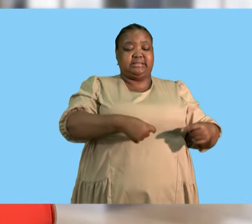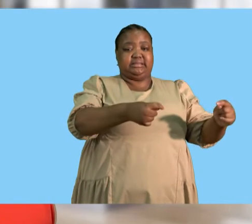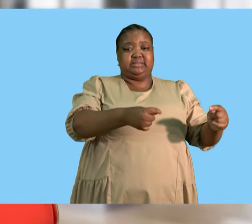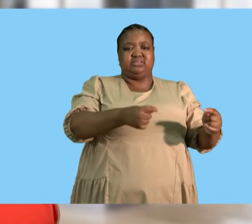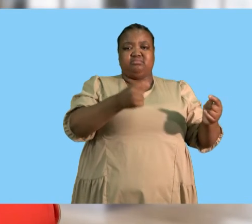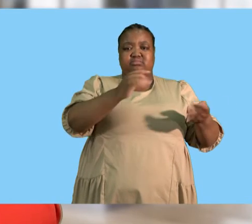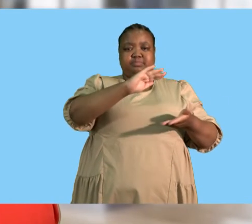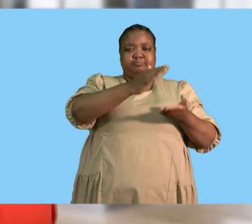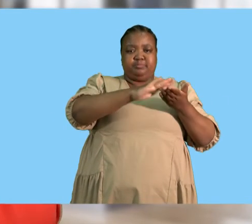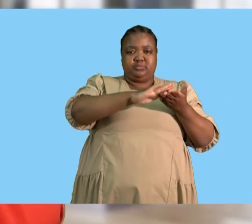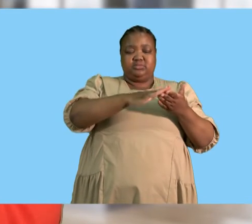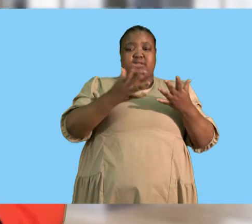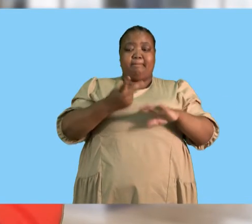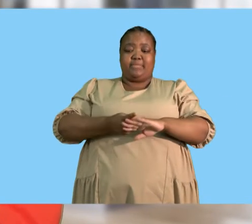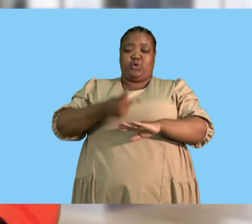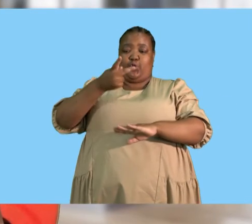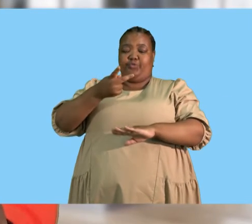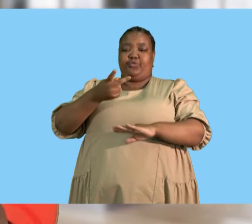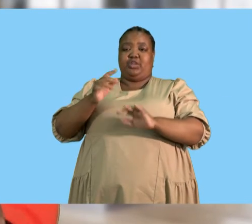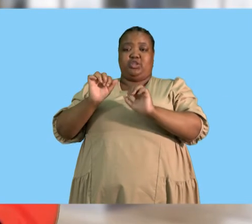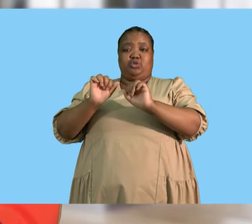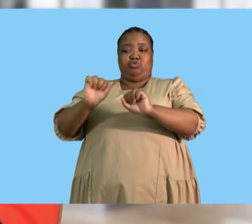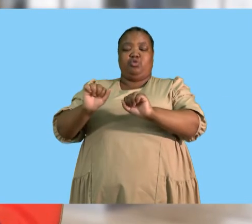a minimum and your profit is higher?